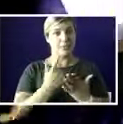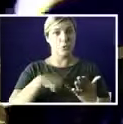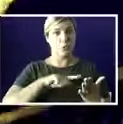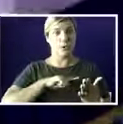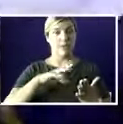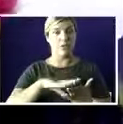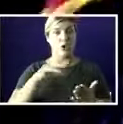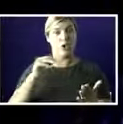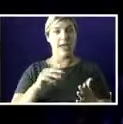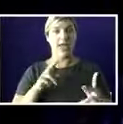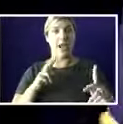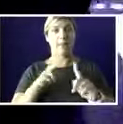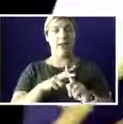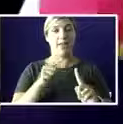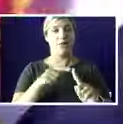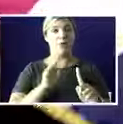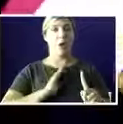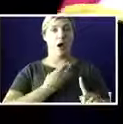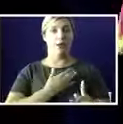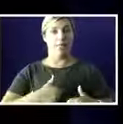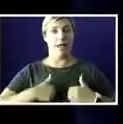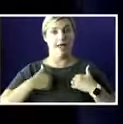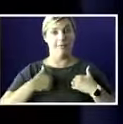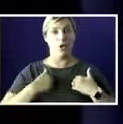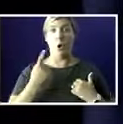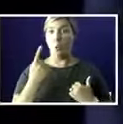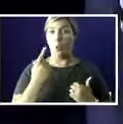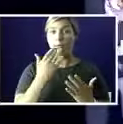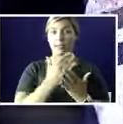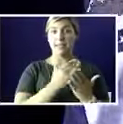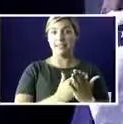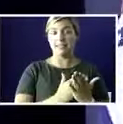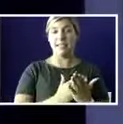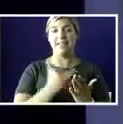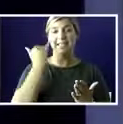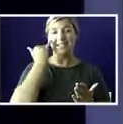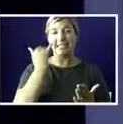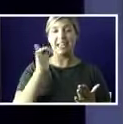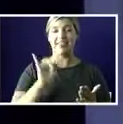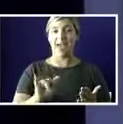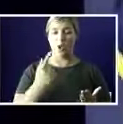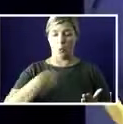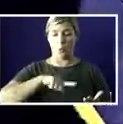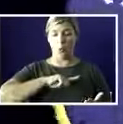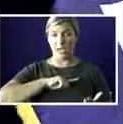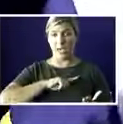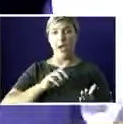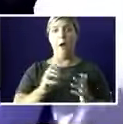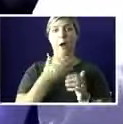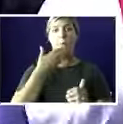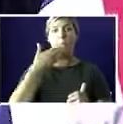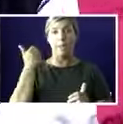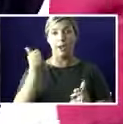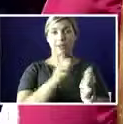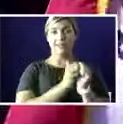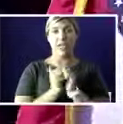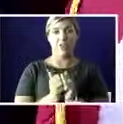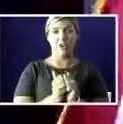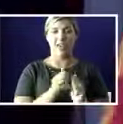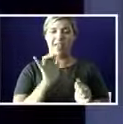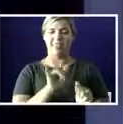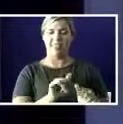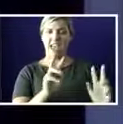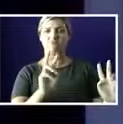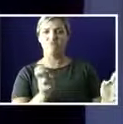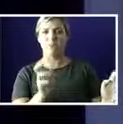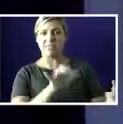creating. One of these lessons is the idea that we're better together. This has been our theme, and I think it's especially